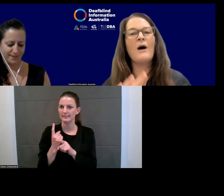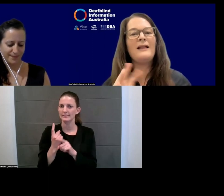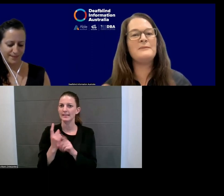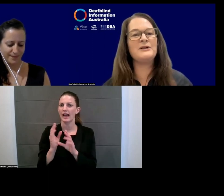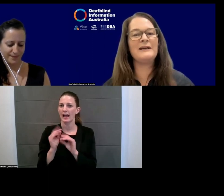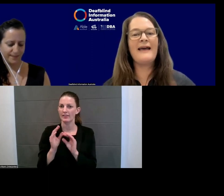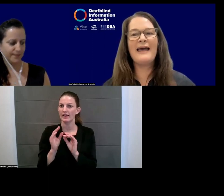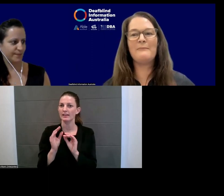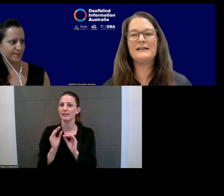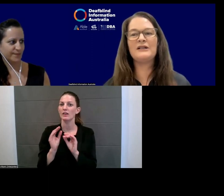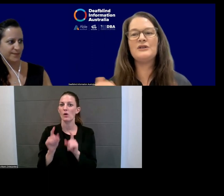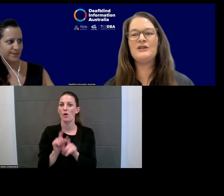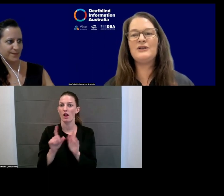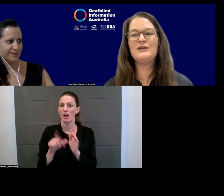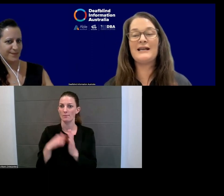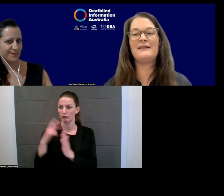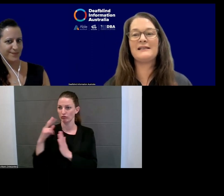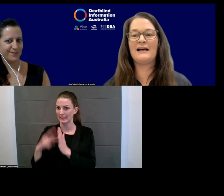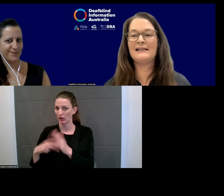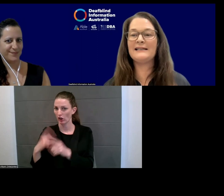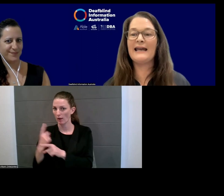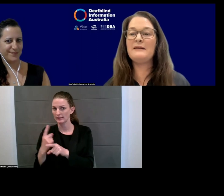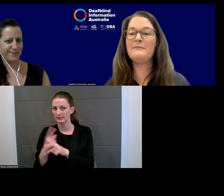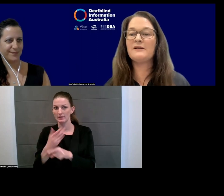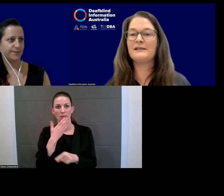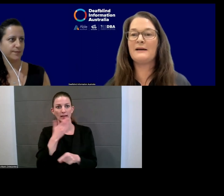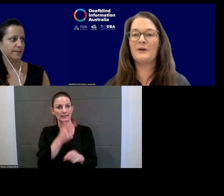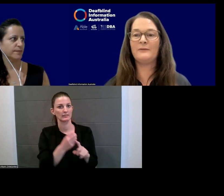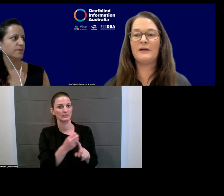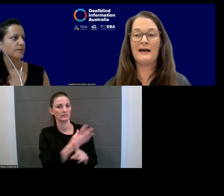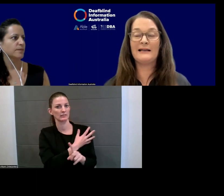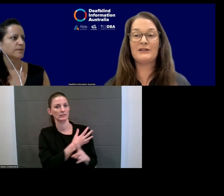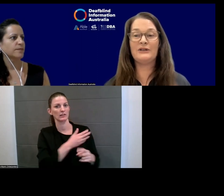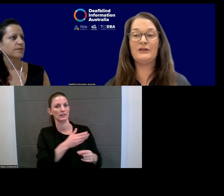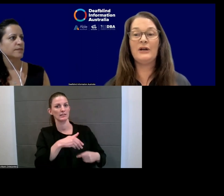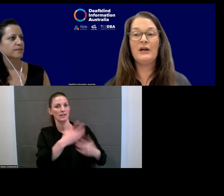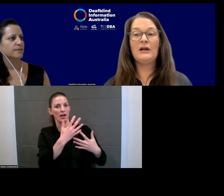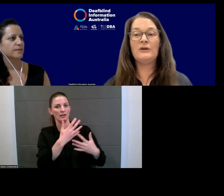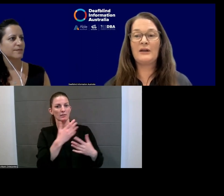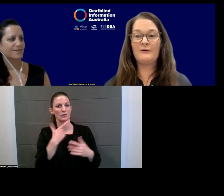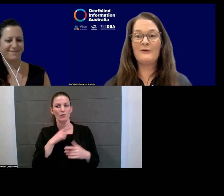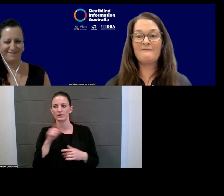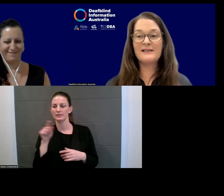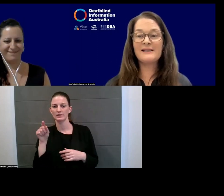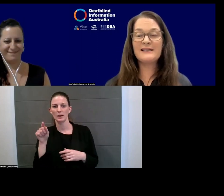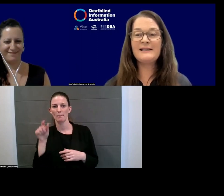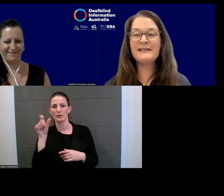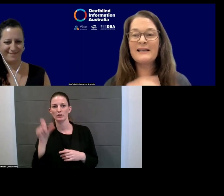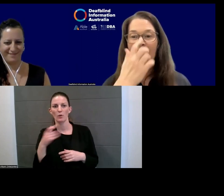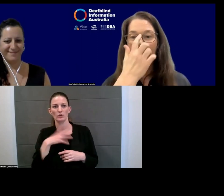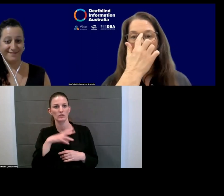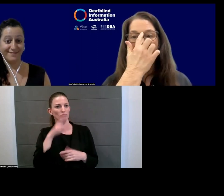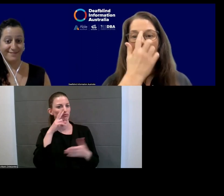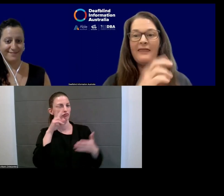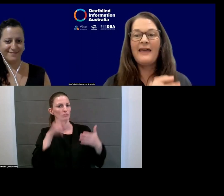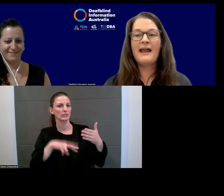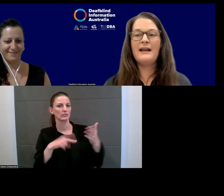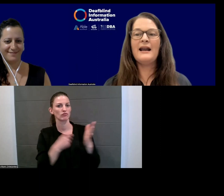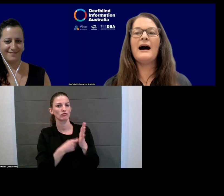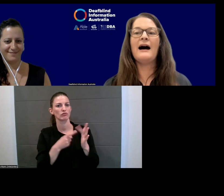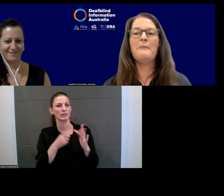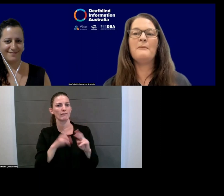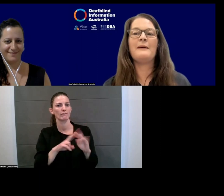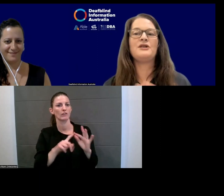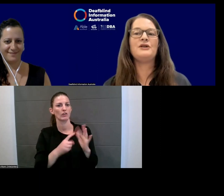that, while I'm doing that, Emma, could you share the slides again, because somebody would like to look at the references, and